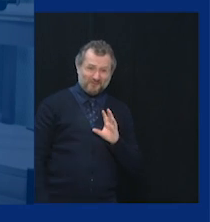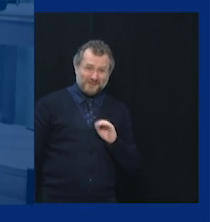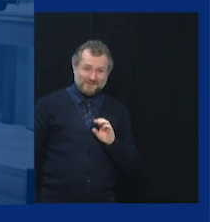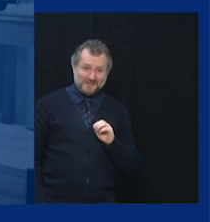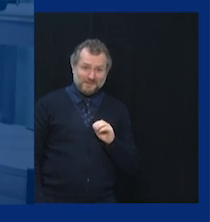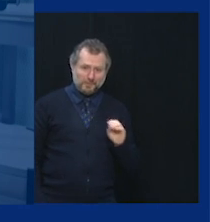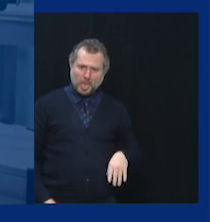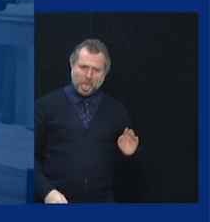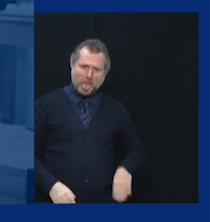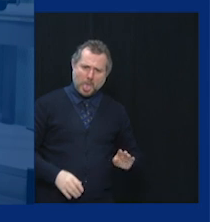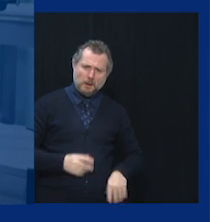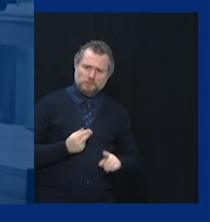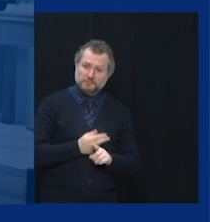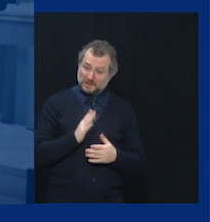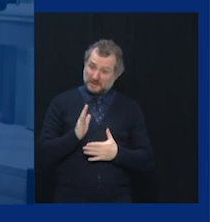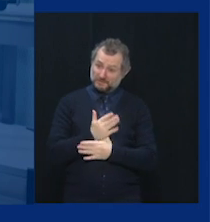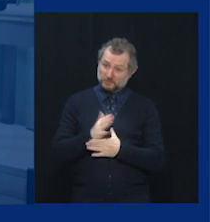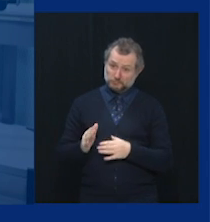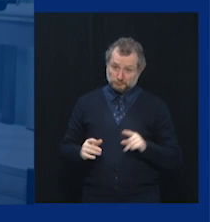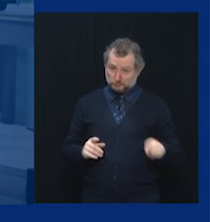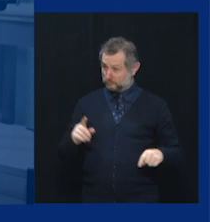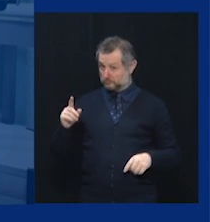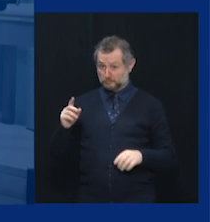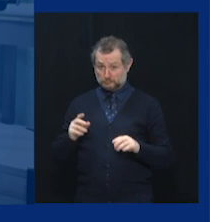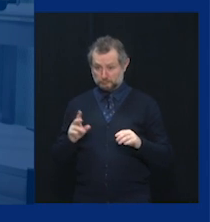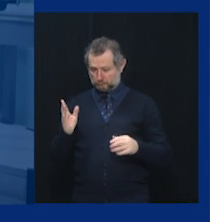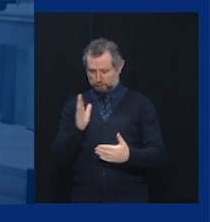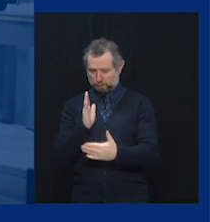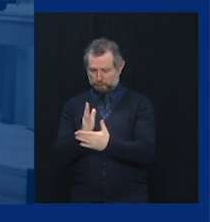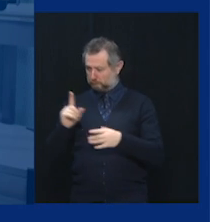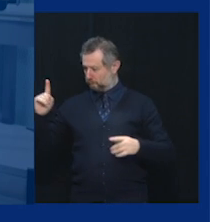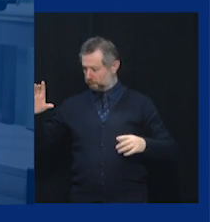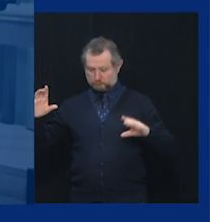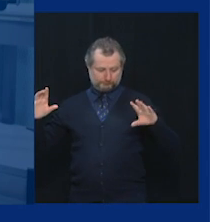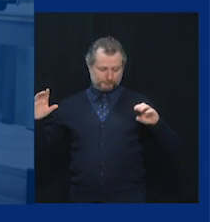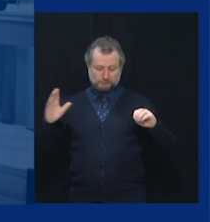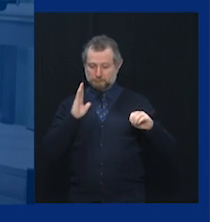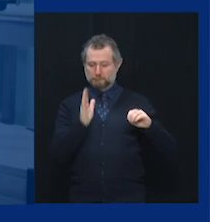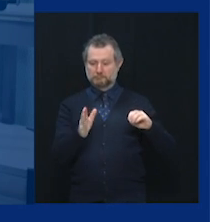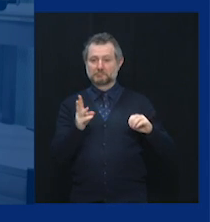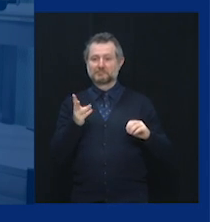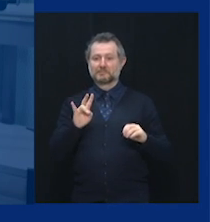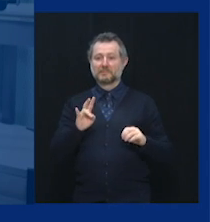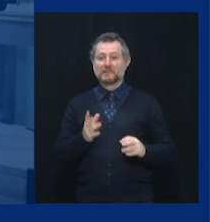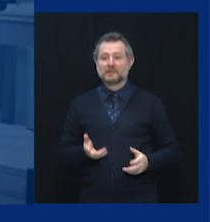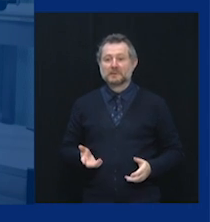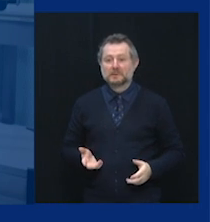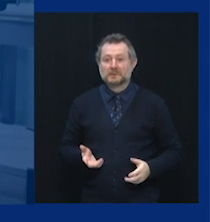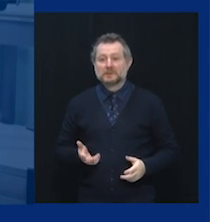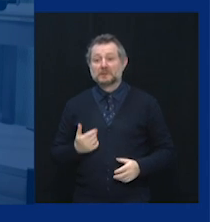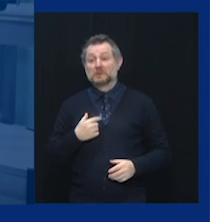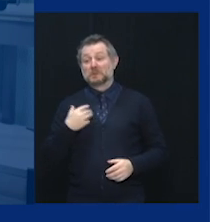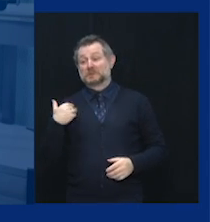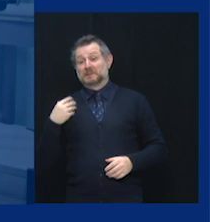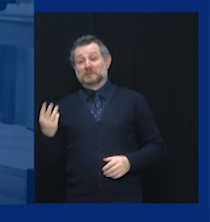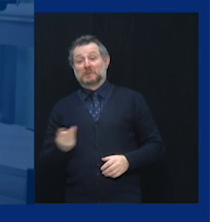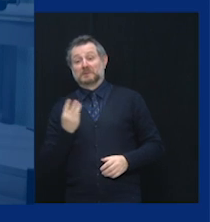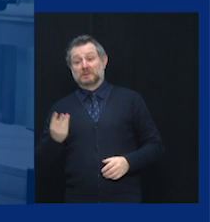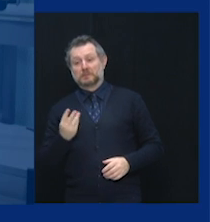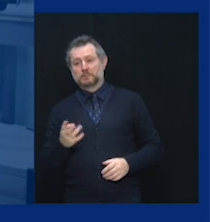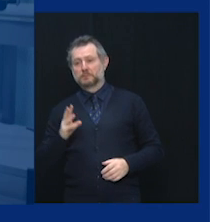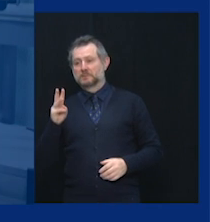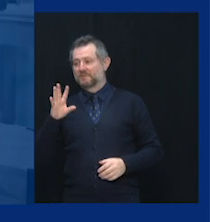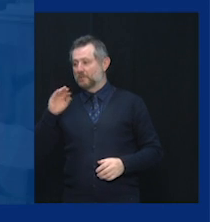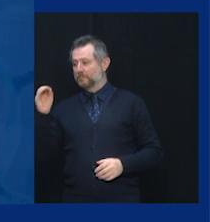Average is 67. It's ticking up. It was 65 on Wednesday. It was 62 last week. But we have to